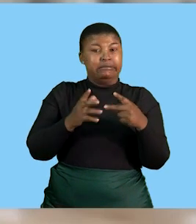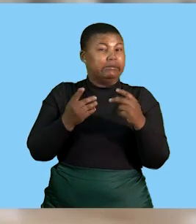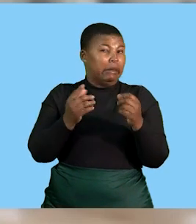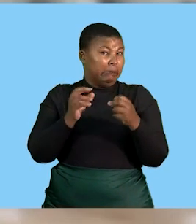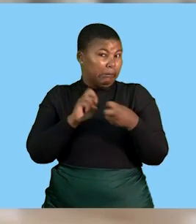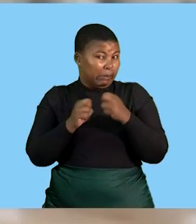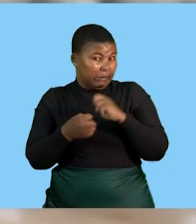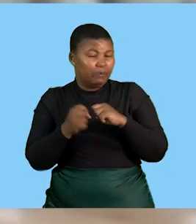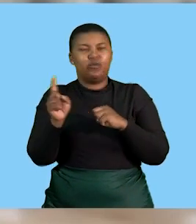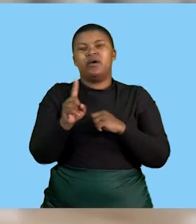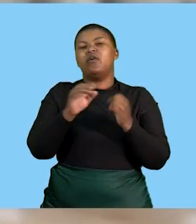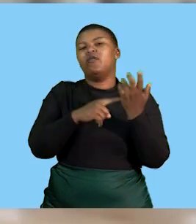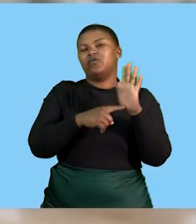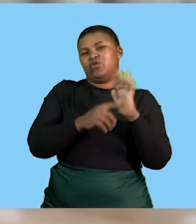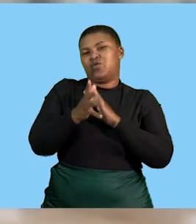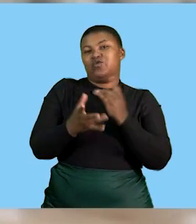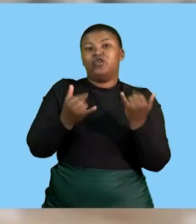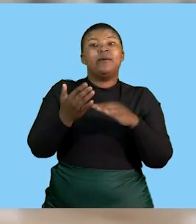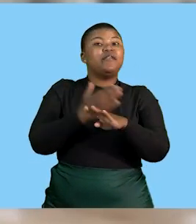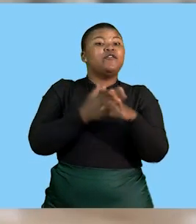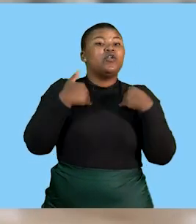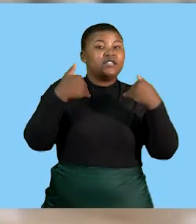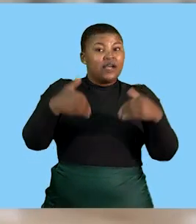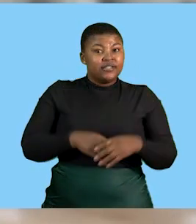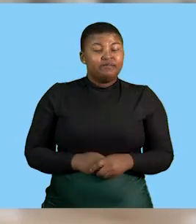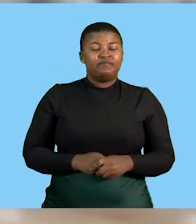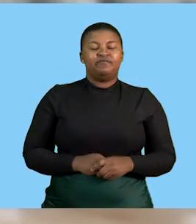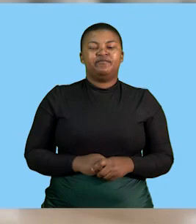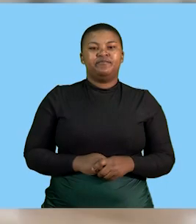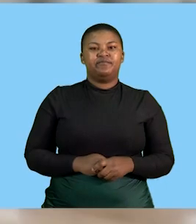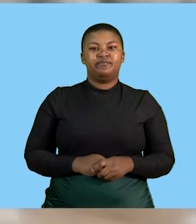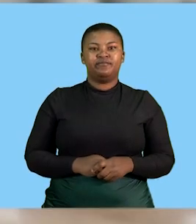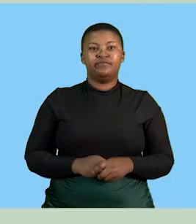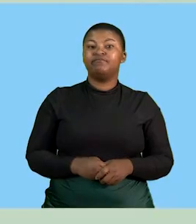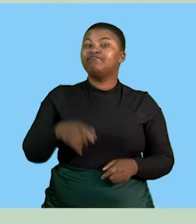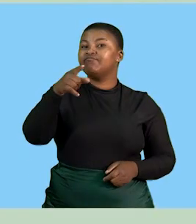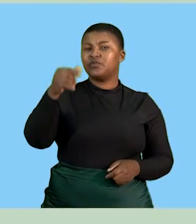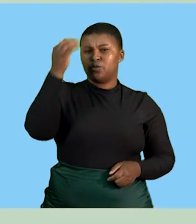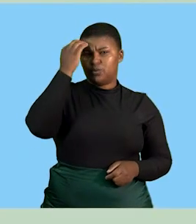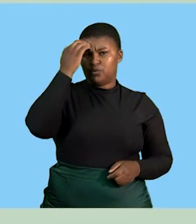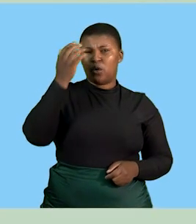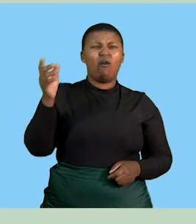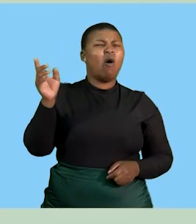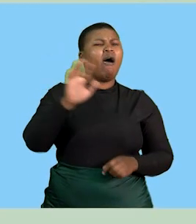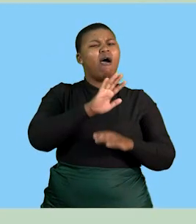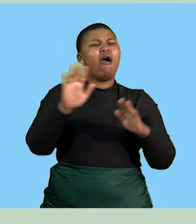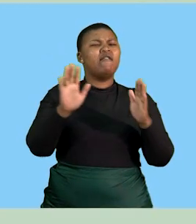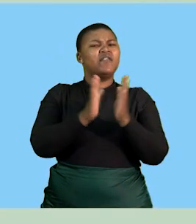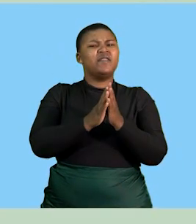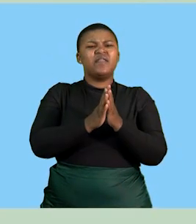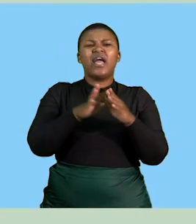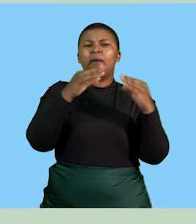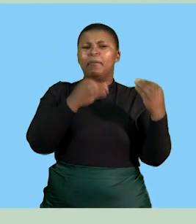posed by the market environment. Now, before we start, did you know that all business transactions